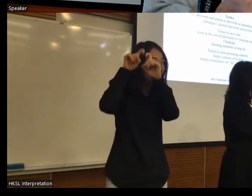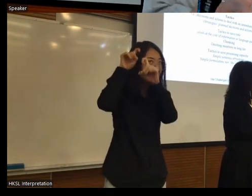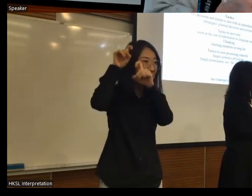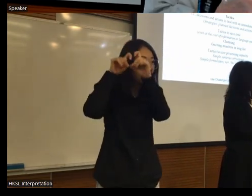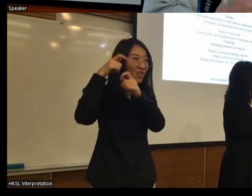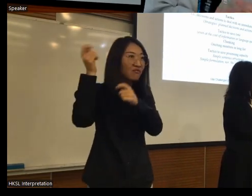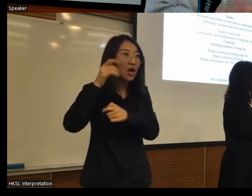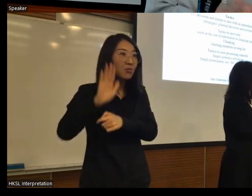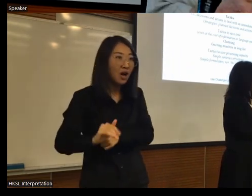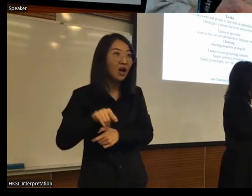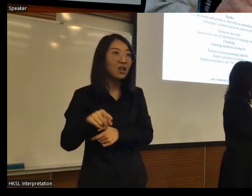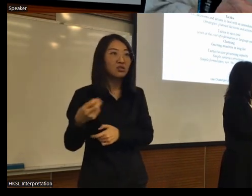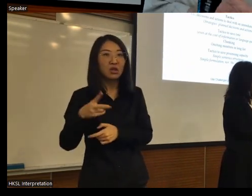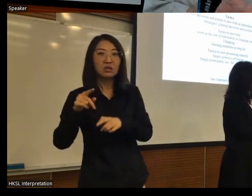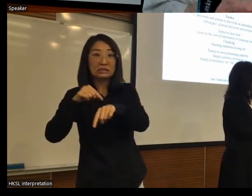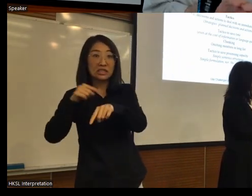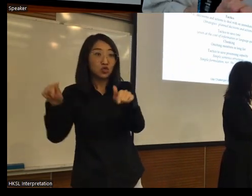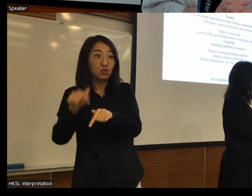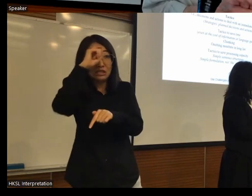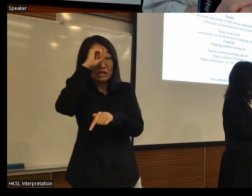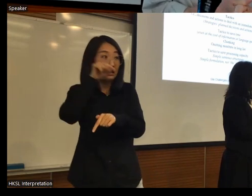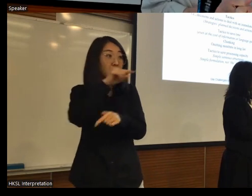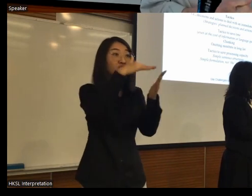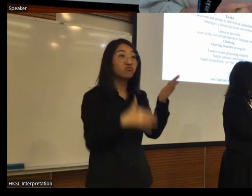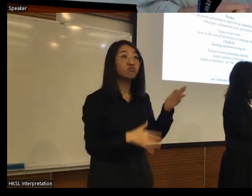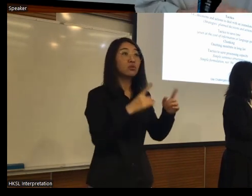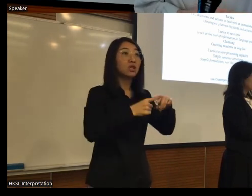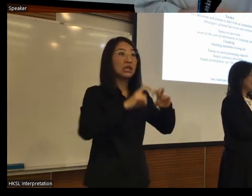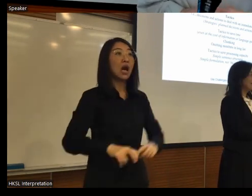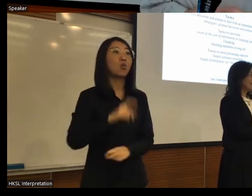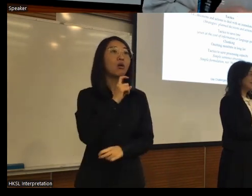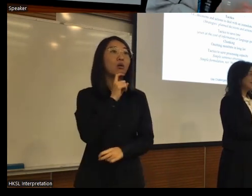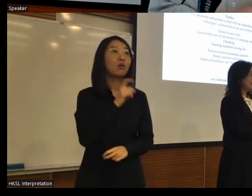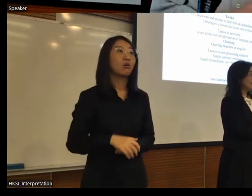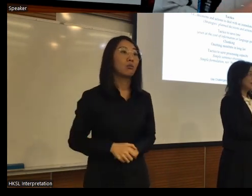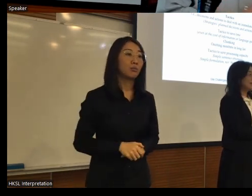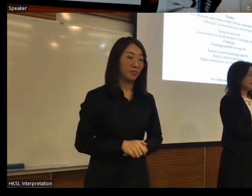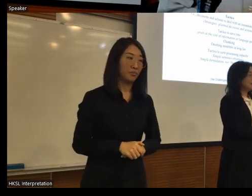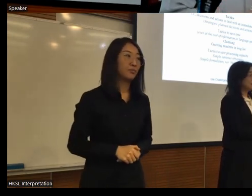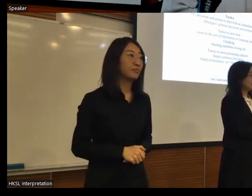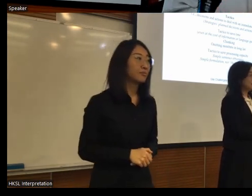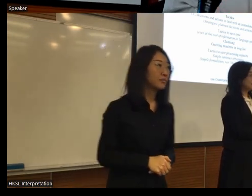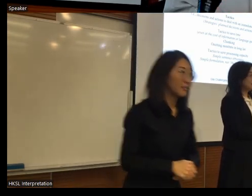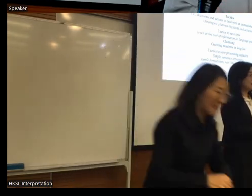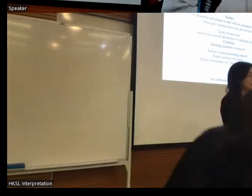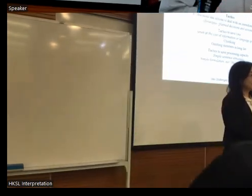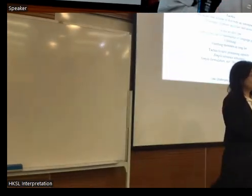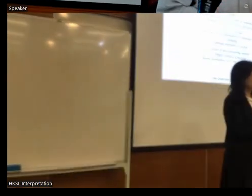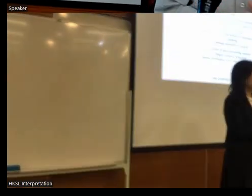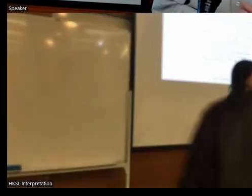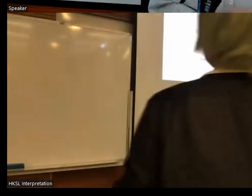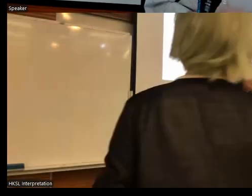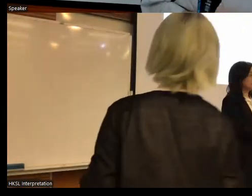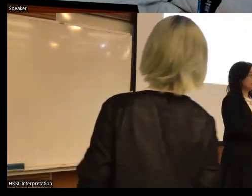efficiency, or working memory and emotions. You'll find literature quite easily. Good evening. I have a question about the